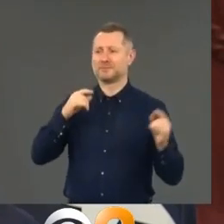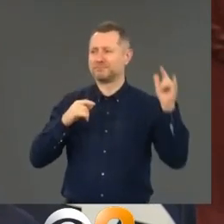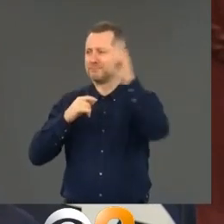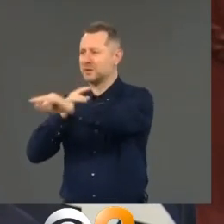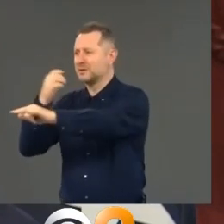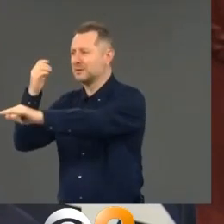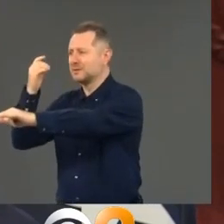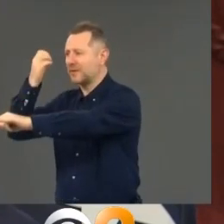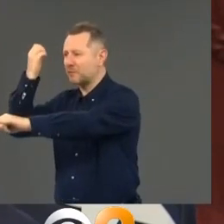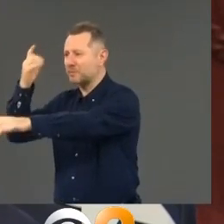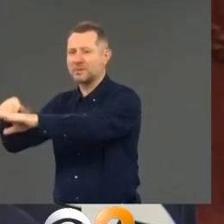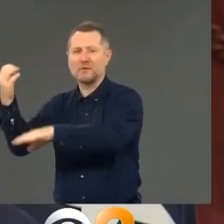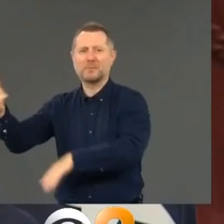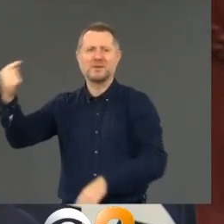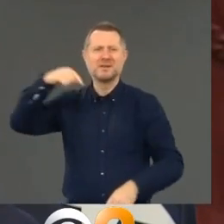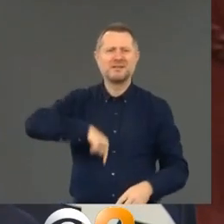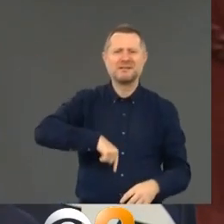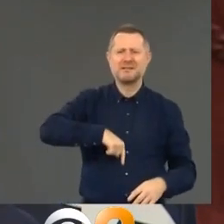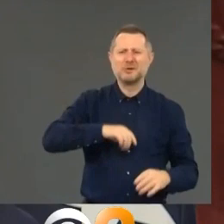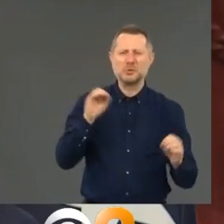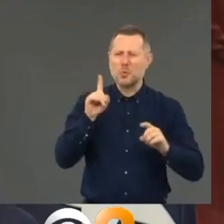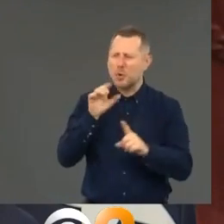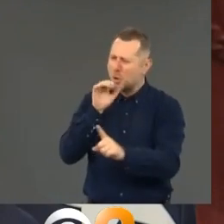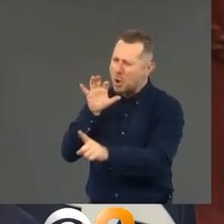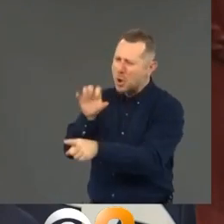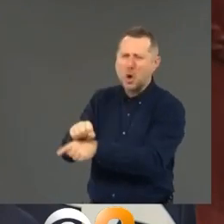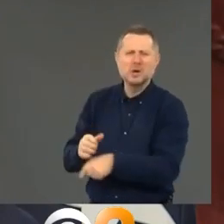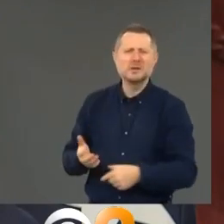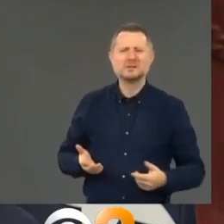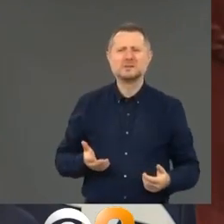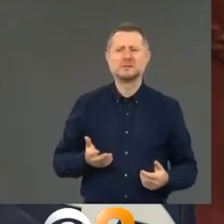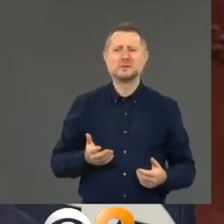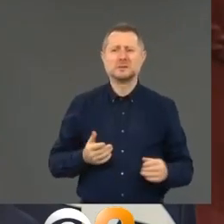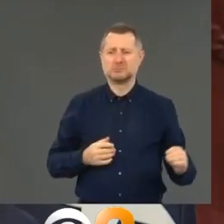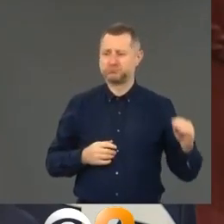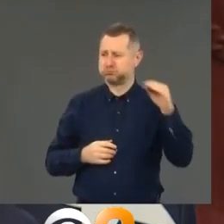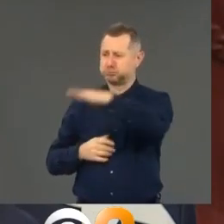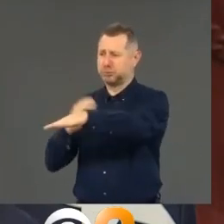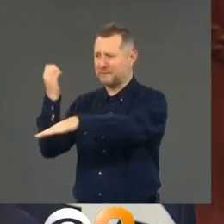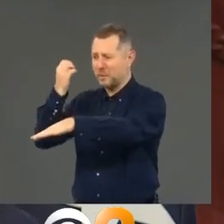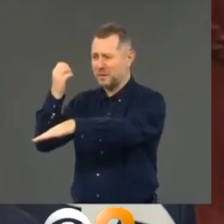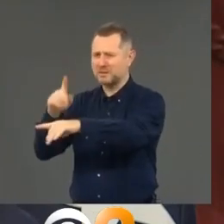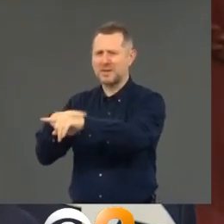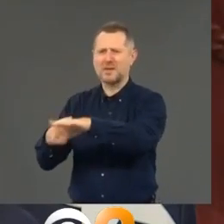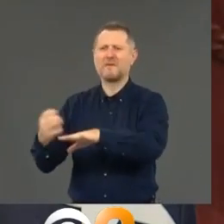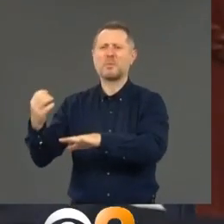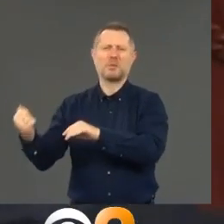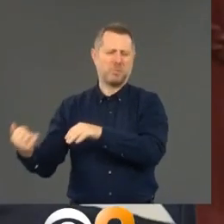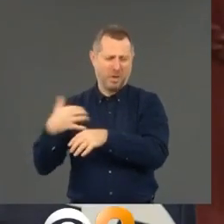that people from Europe were then traveling all over the world and bringing the virus? And nobody